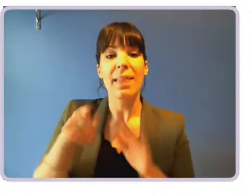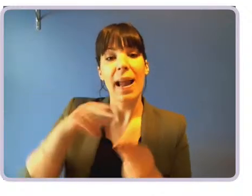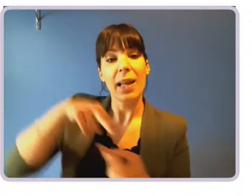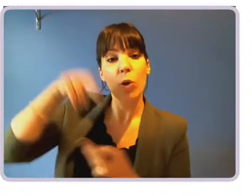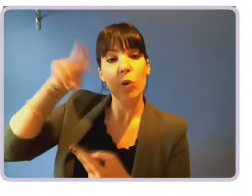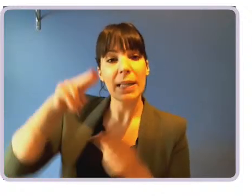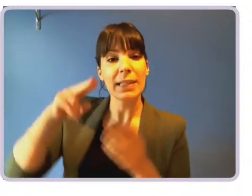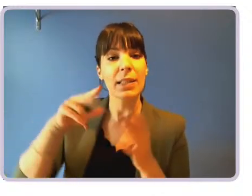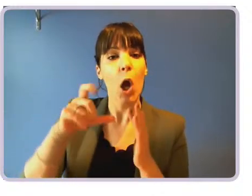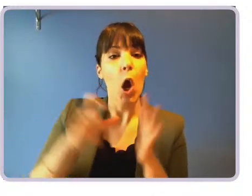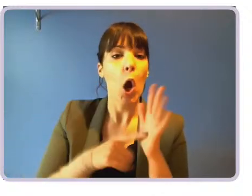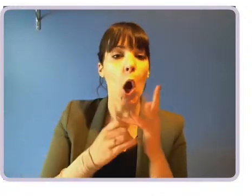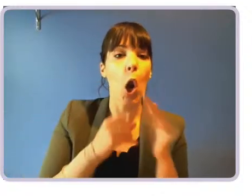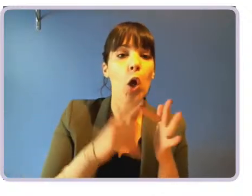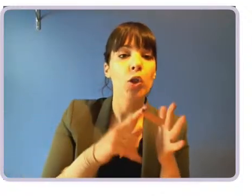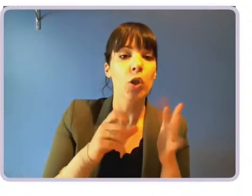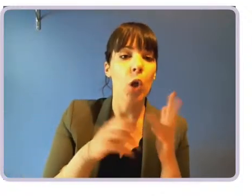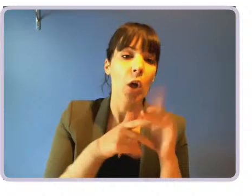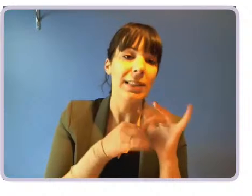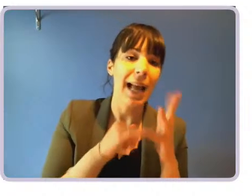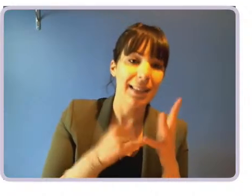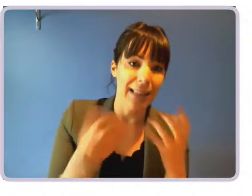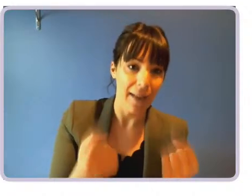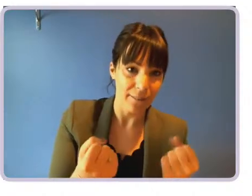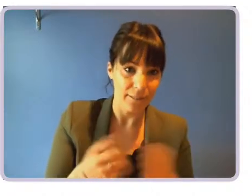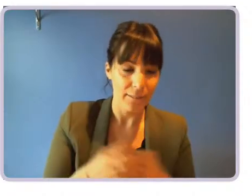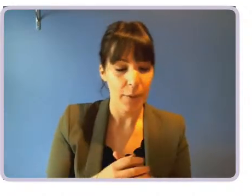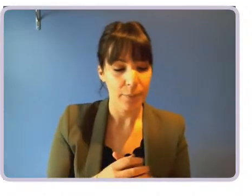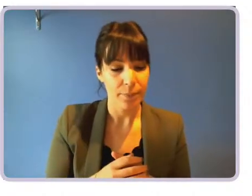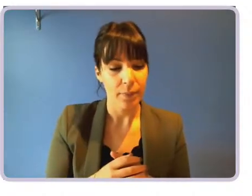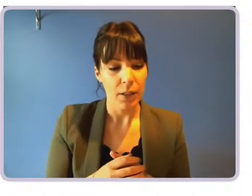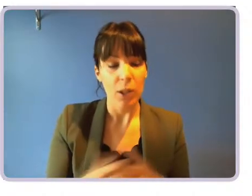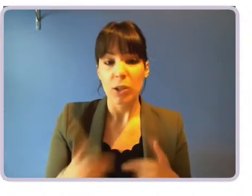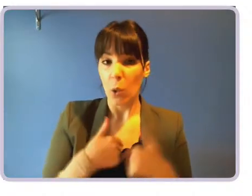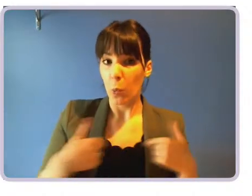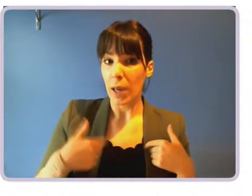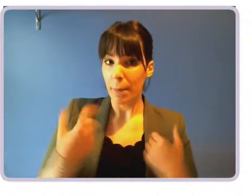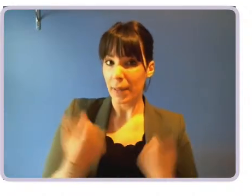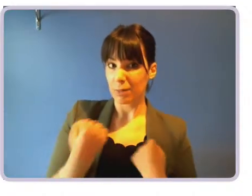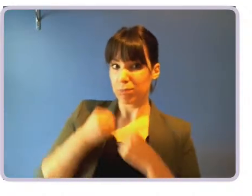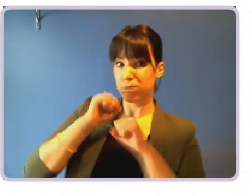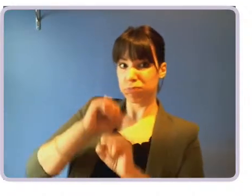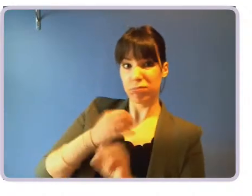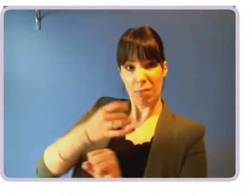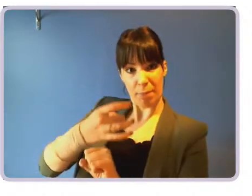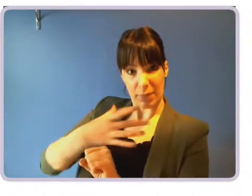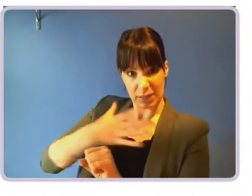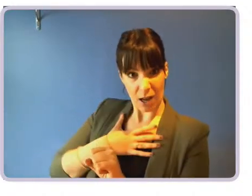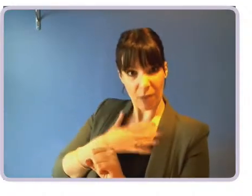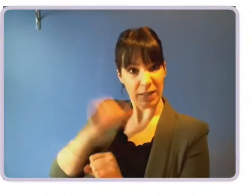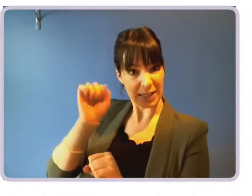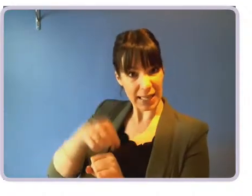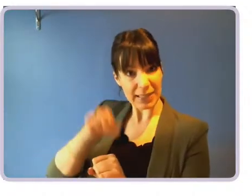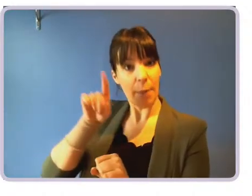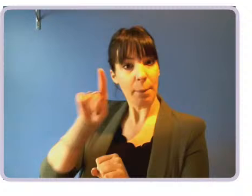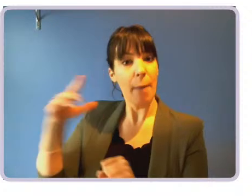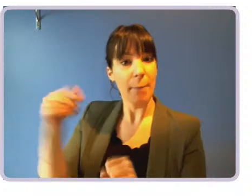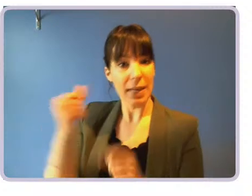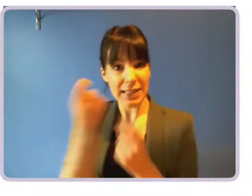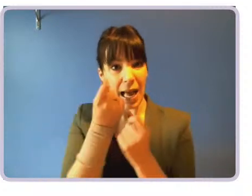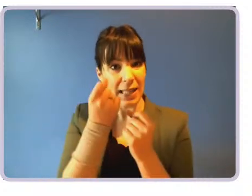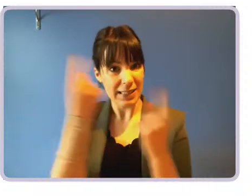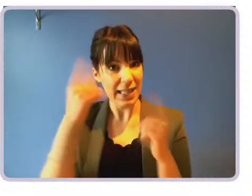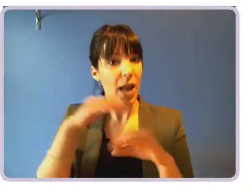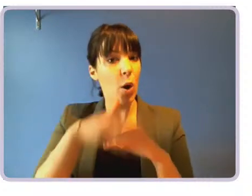of us preventing our own risks, we need to understand the public health information. And very early on, as we'll speak